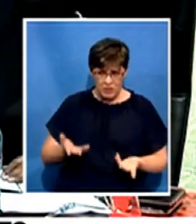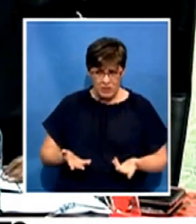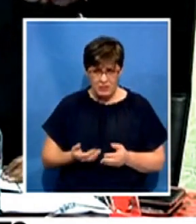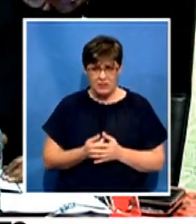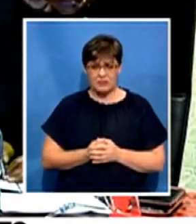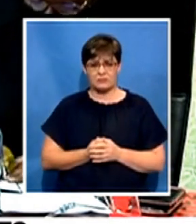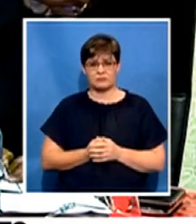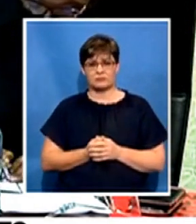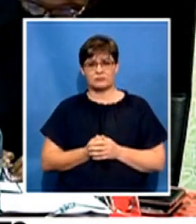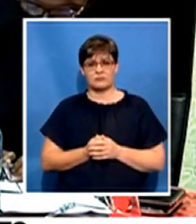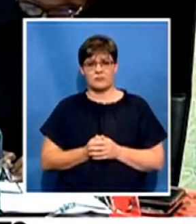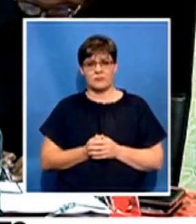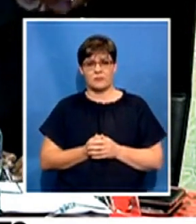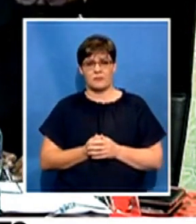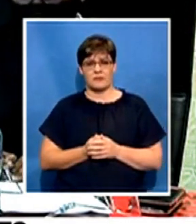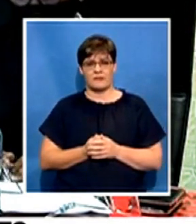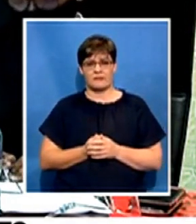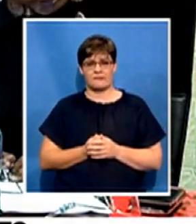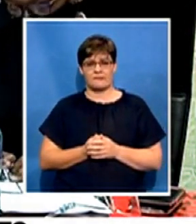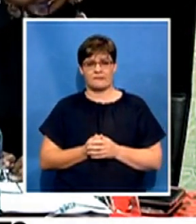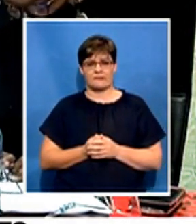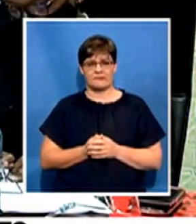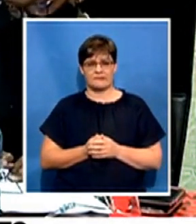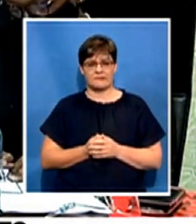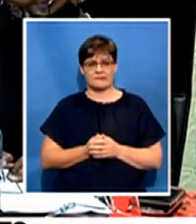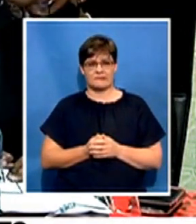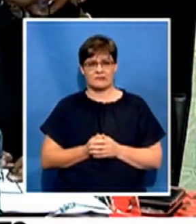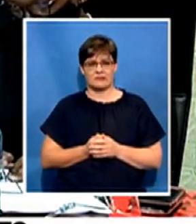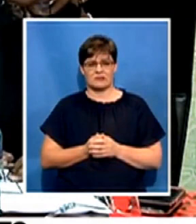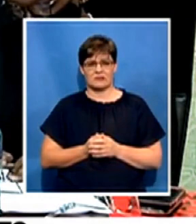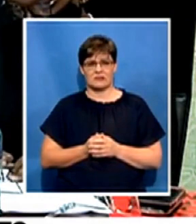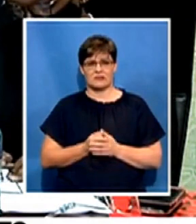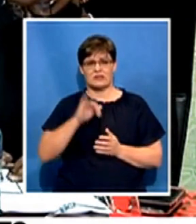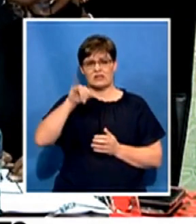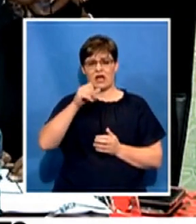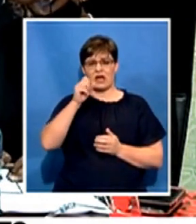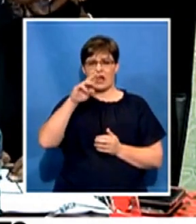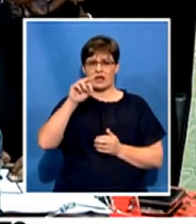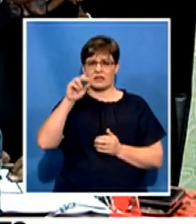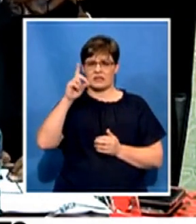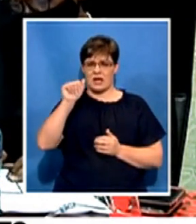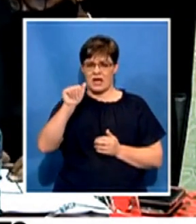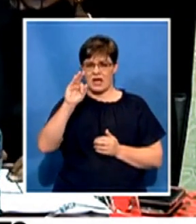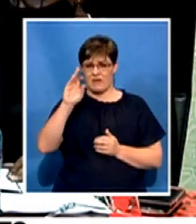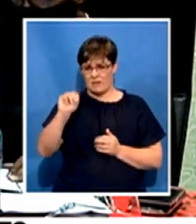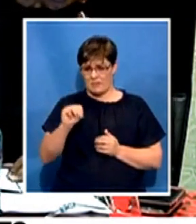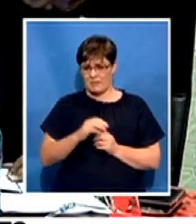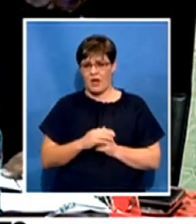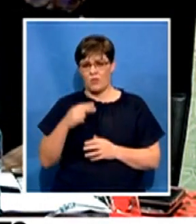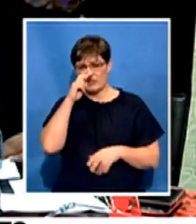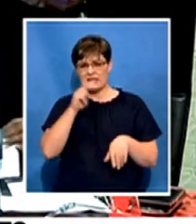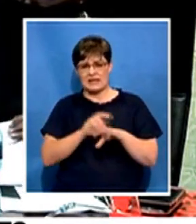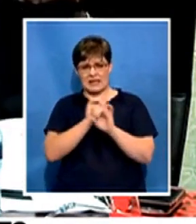much. It's now from Jacaranda FM. I just need clarity on page 5 where